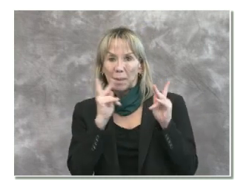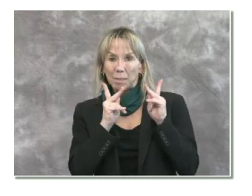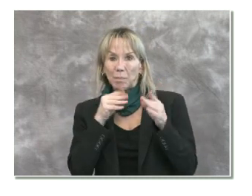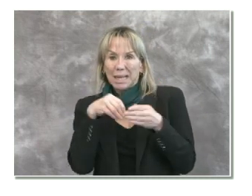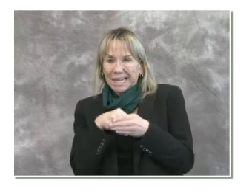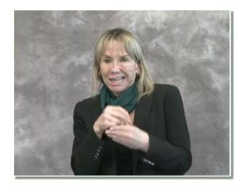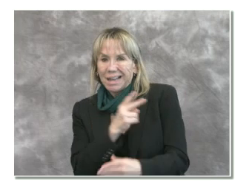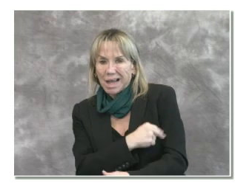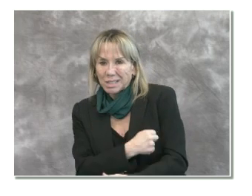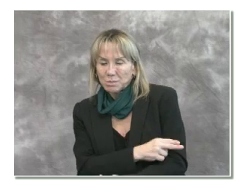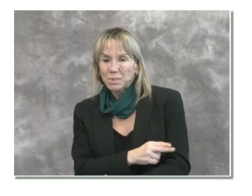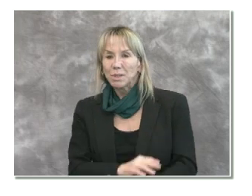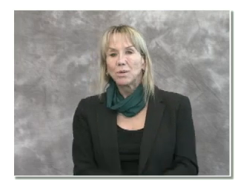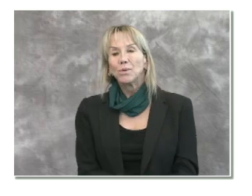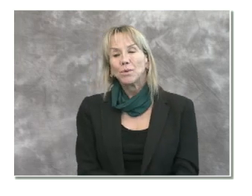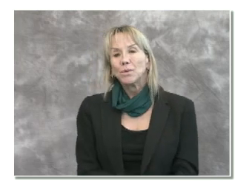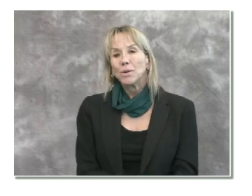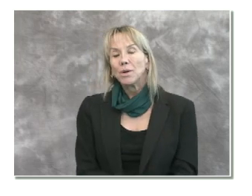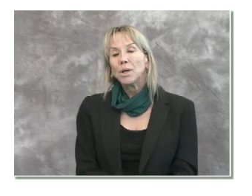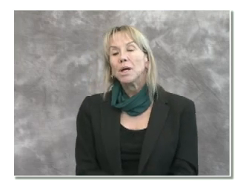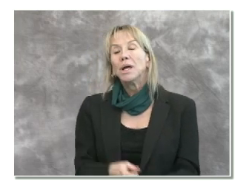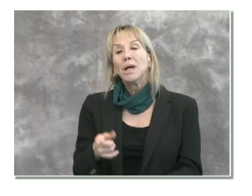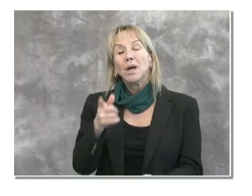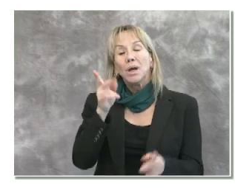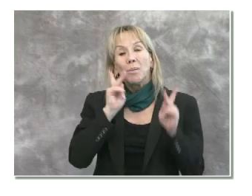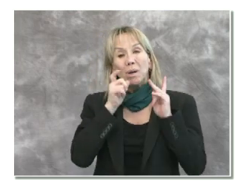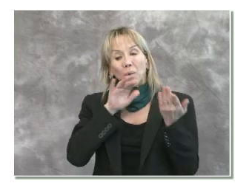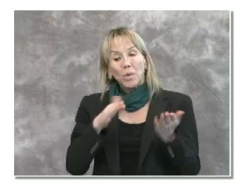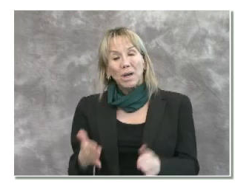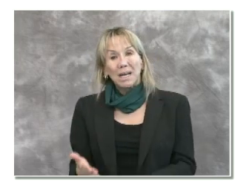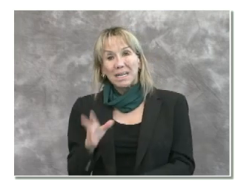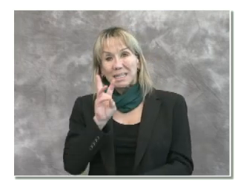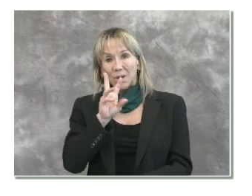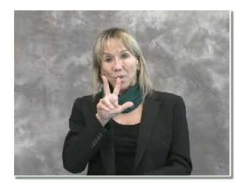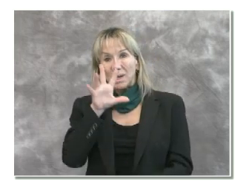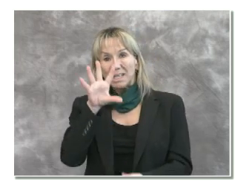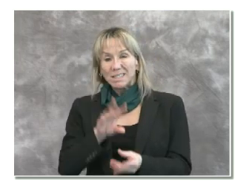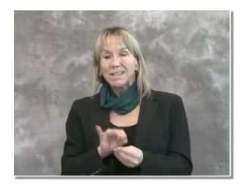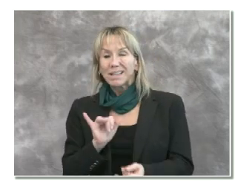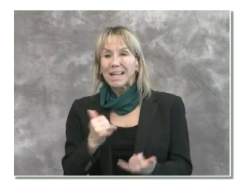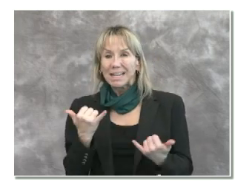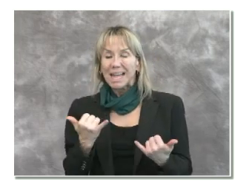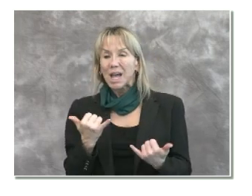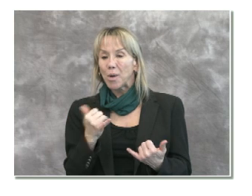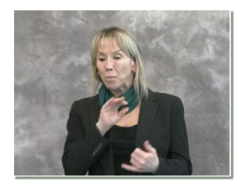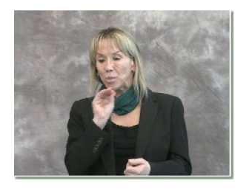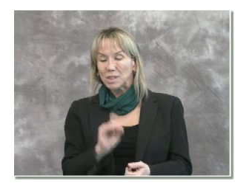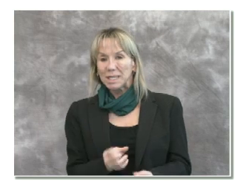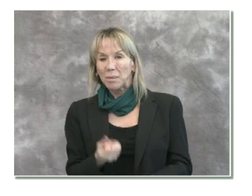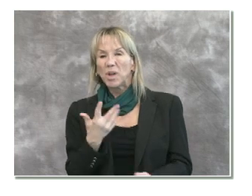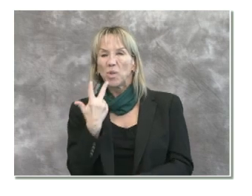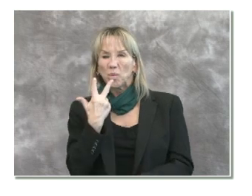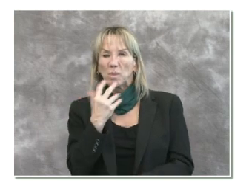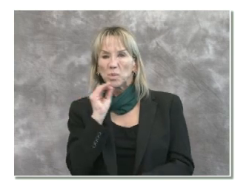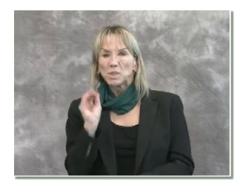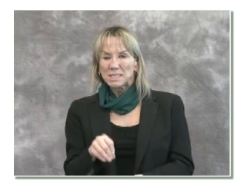hospitalized cases. And for the 63 deaths, these represent 3% of the total number of